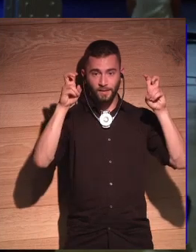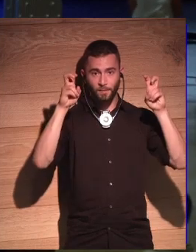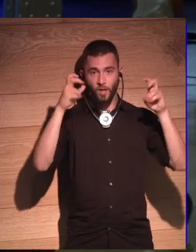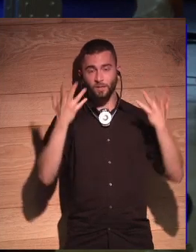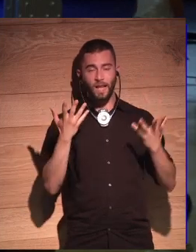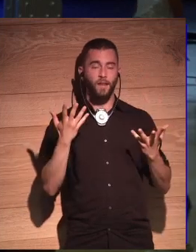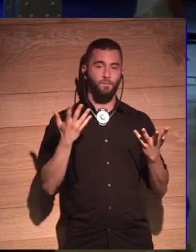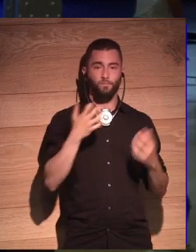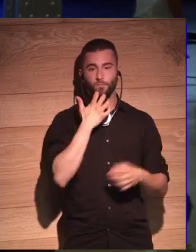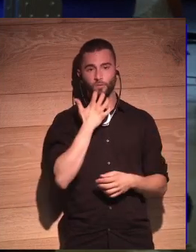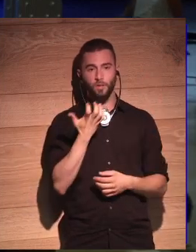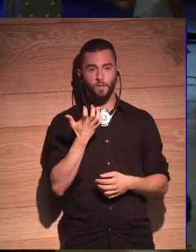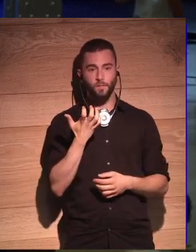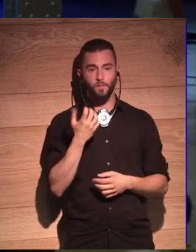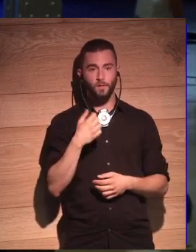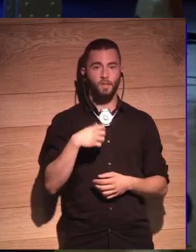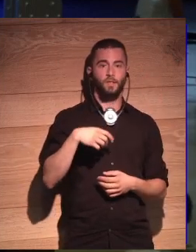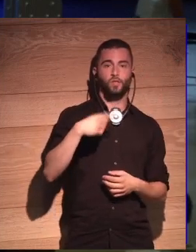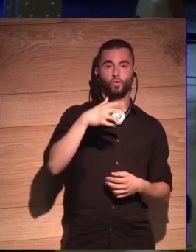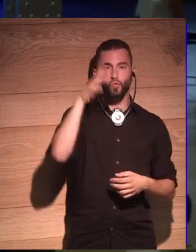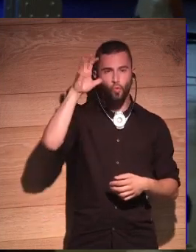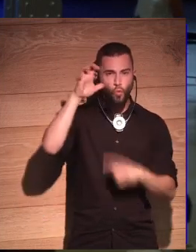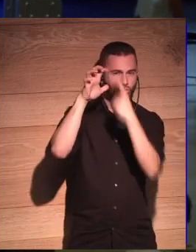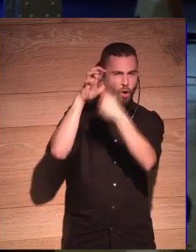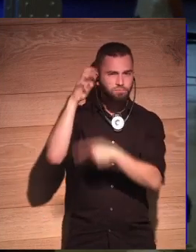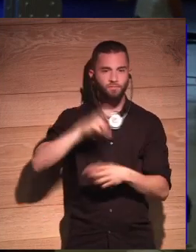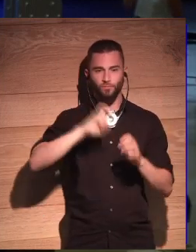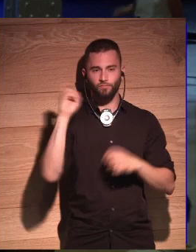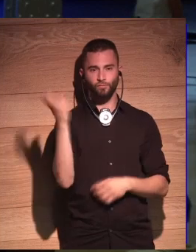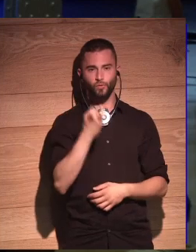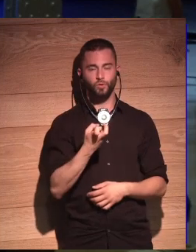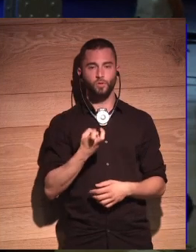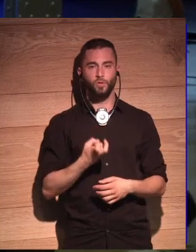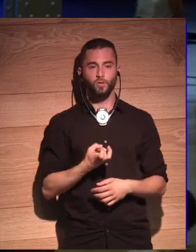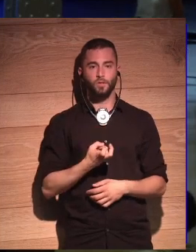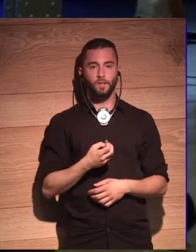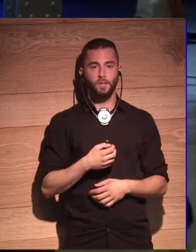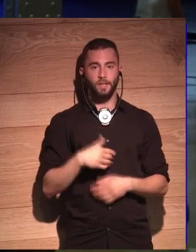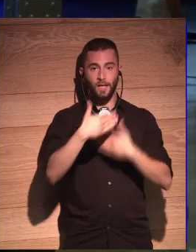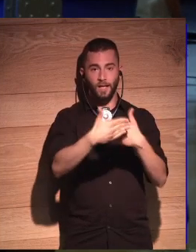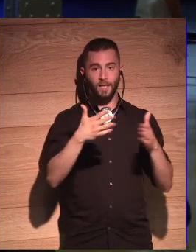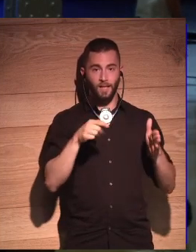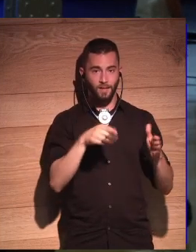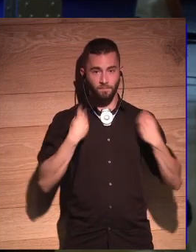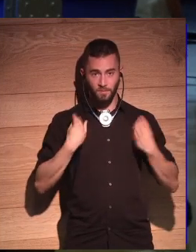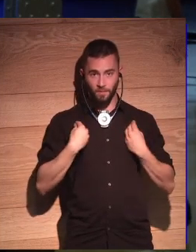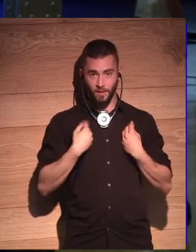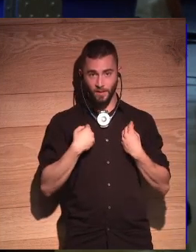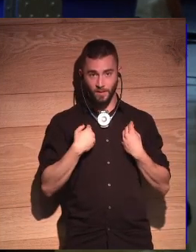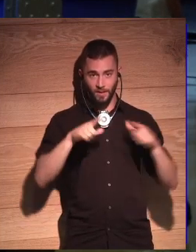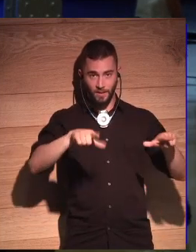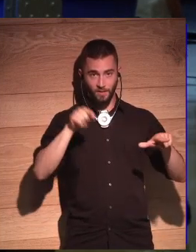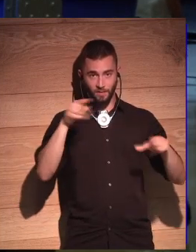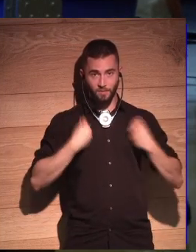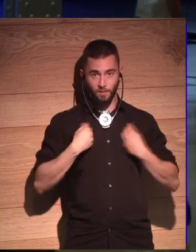what we used to talk about was the haptic senses, the taste, and all these things. And about the living